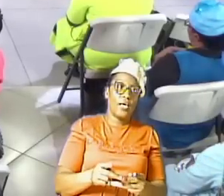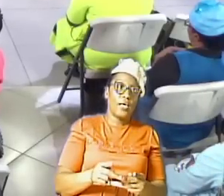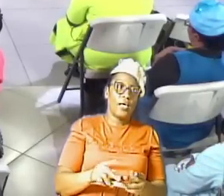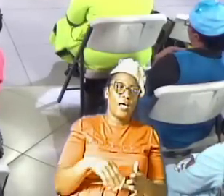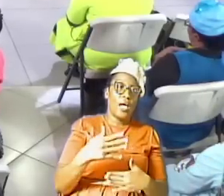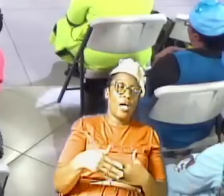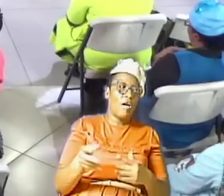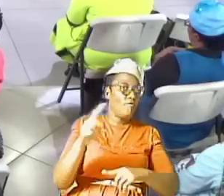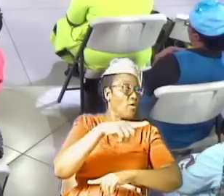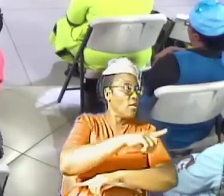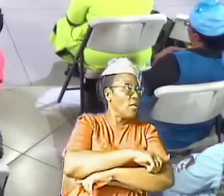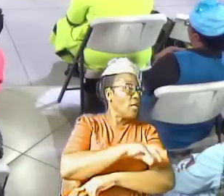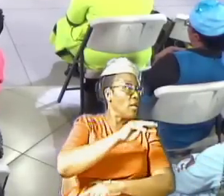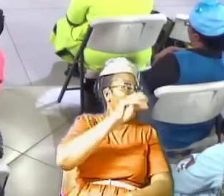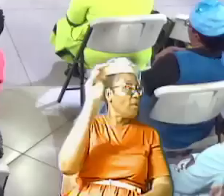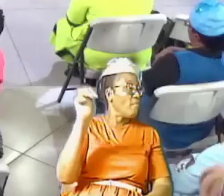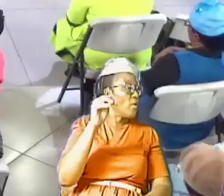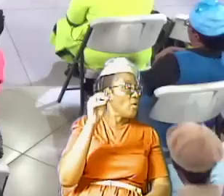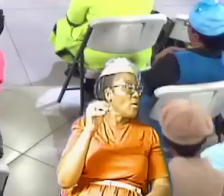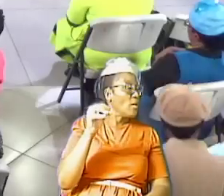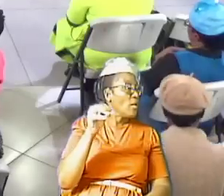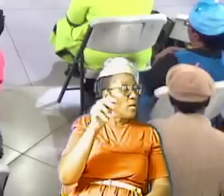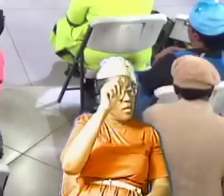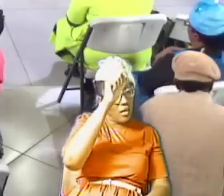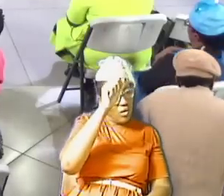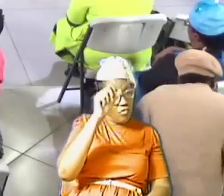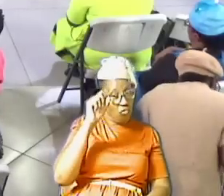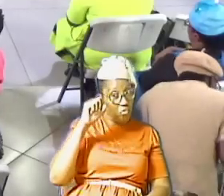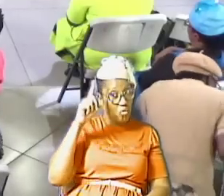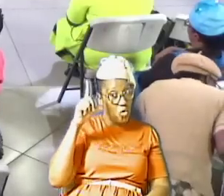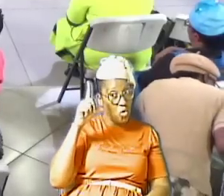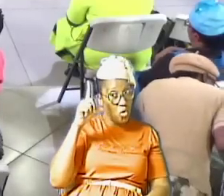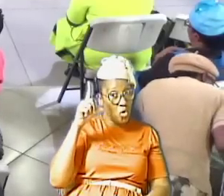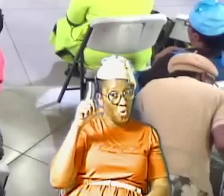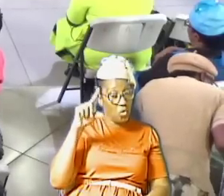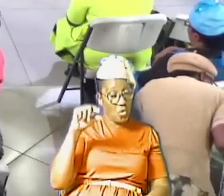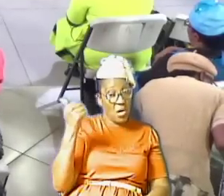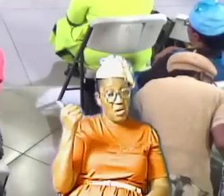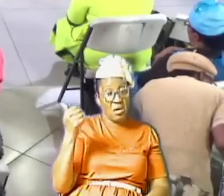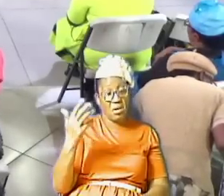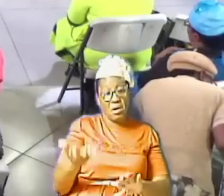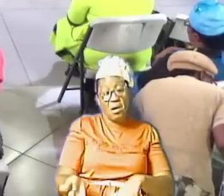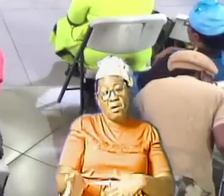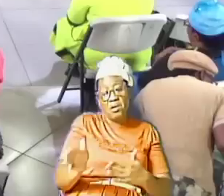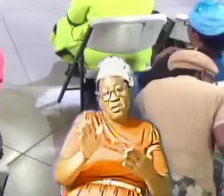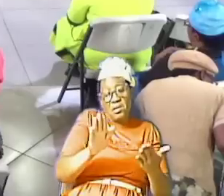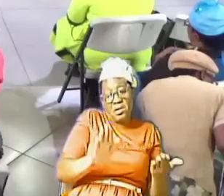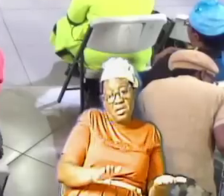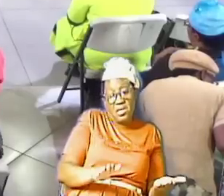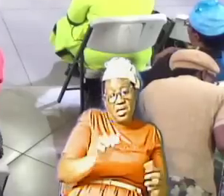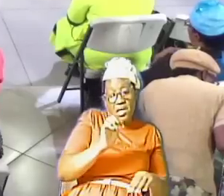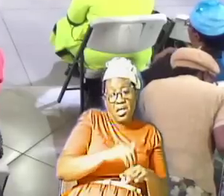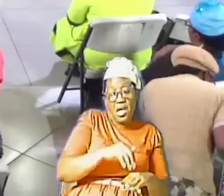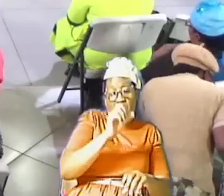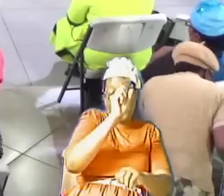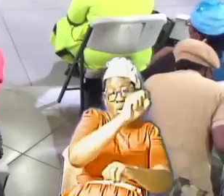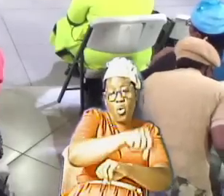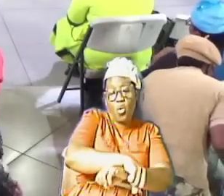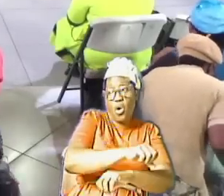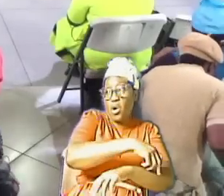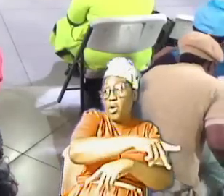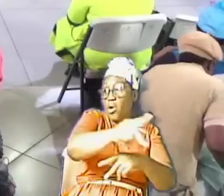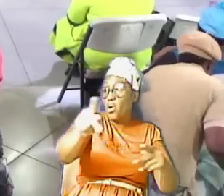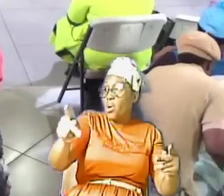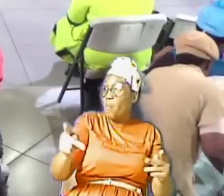after the day on Monday, we woke up to another death in the organization. Whatever is